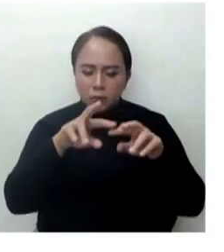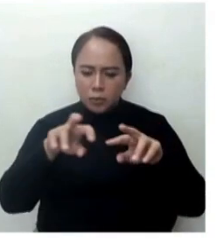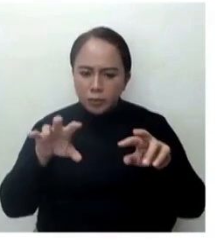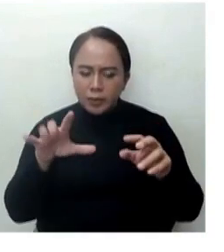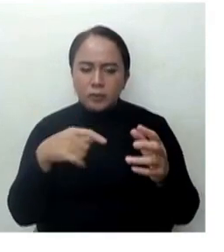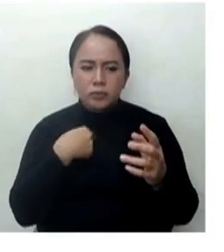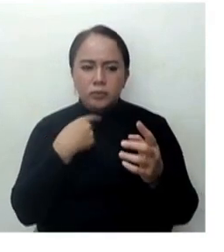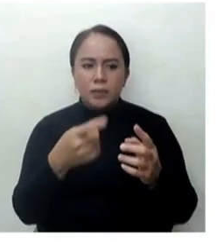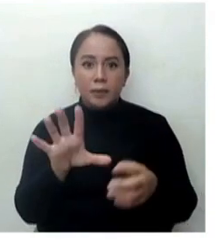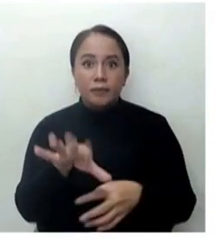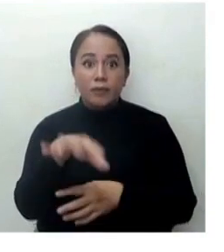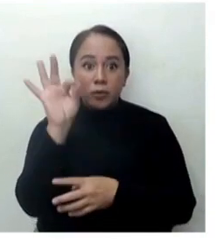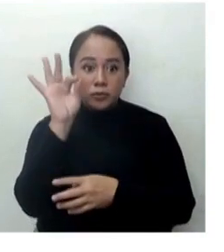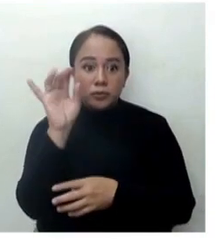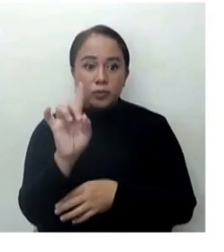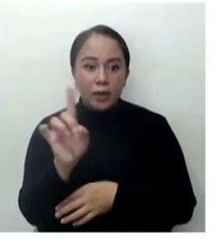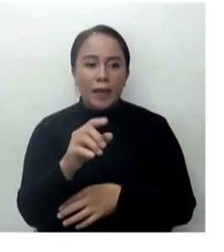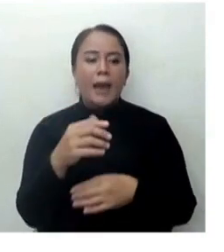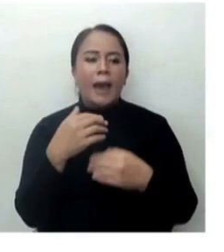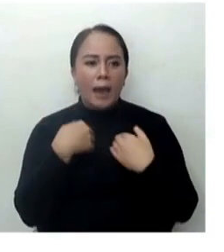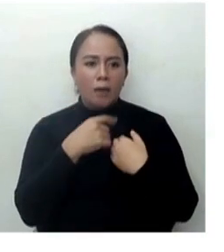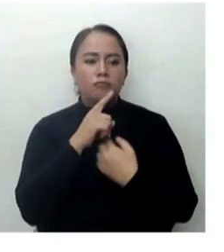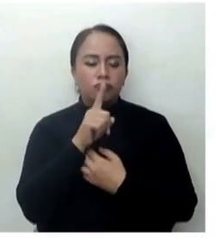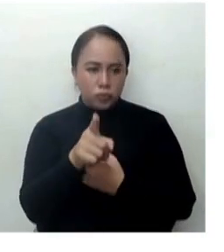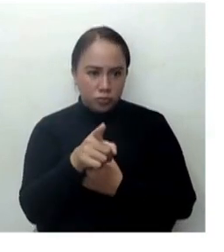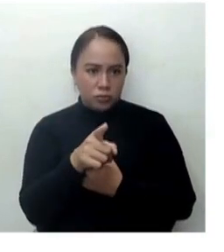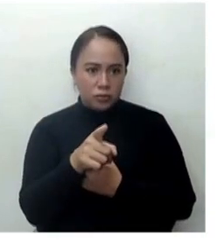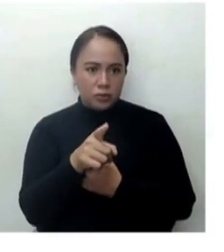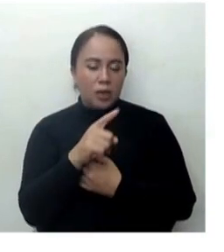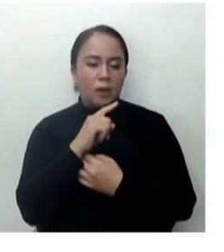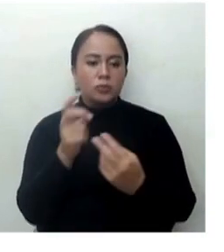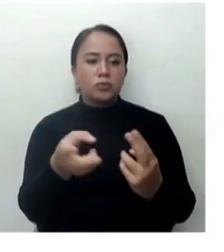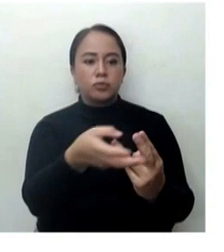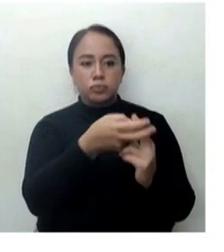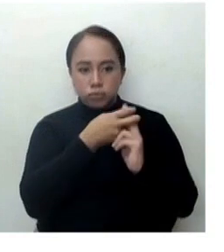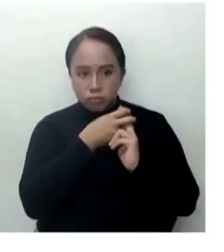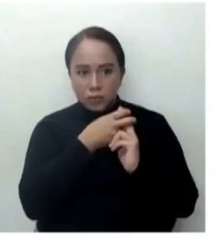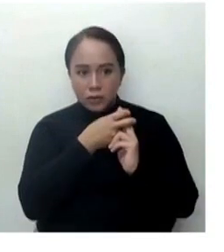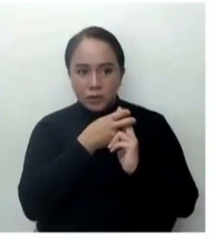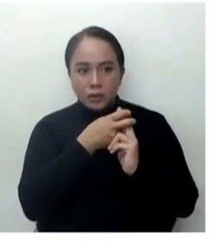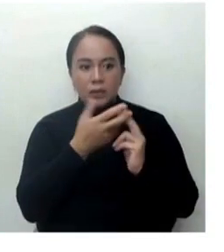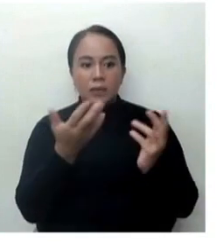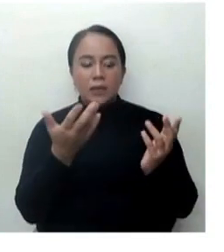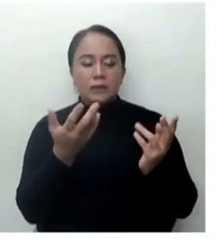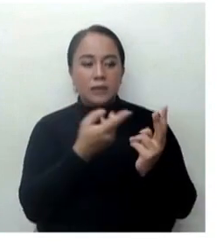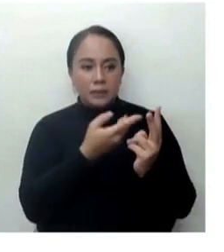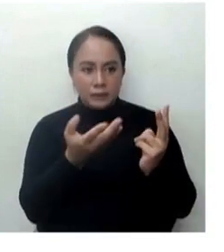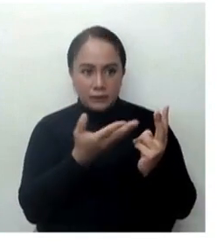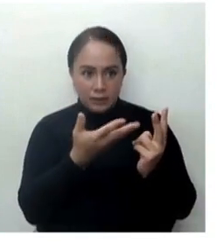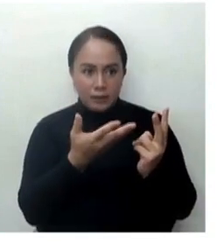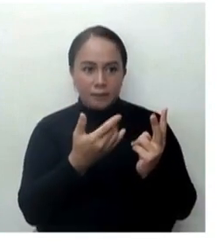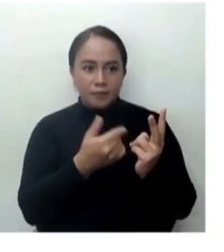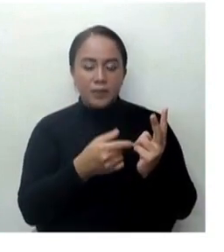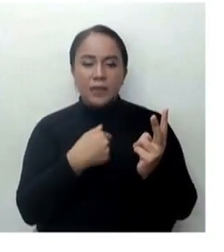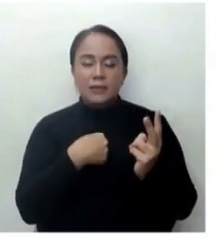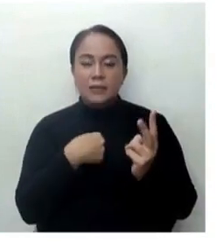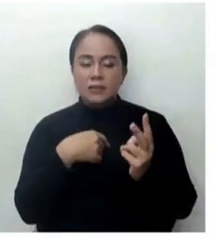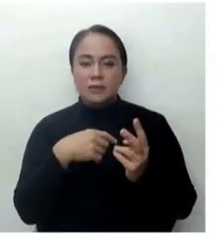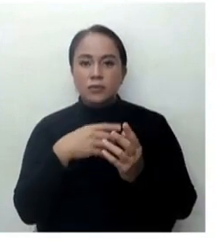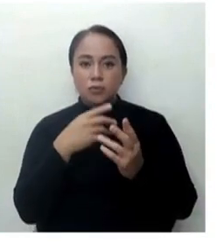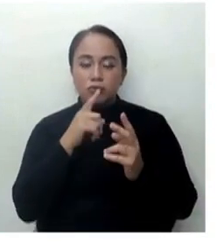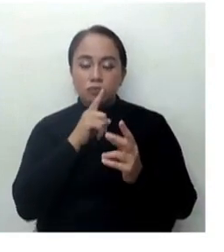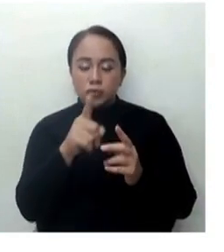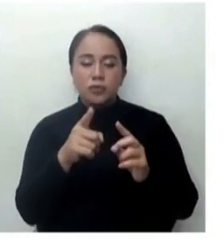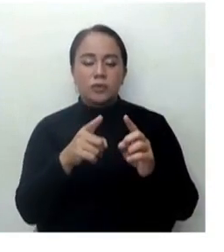categorically found that there was indeed an abduction that happened, and Jed and Jonila did that. And this fact-finding committee was composed